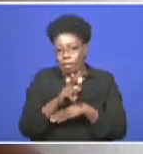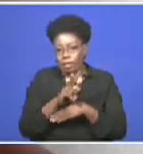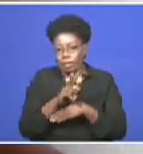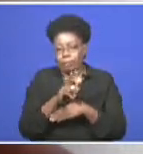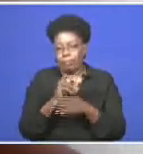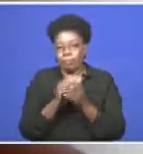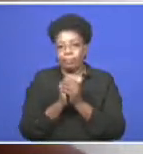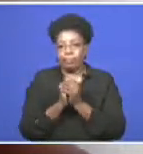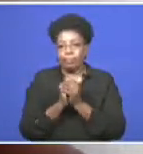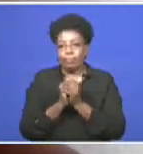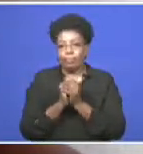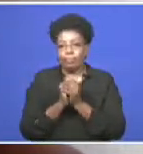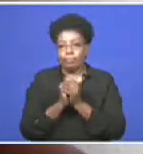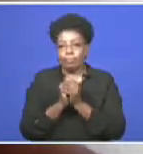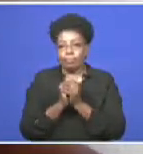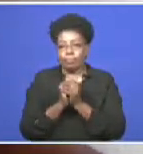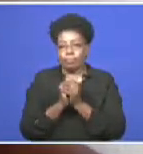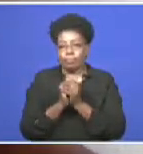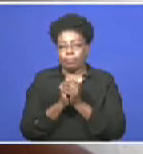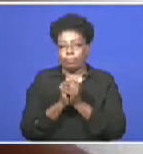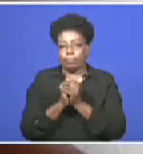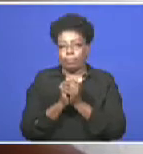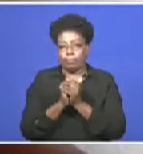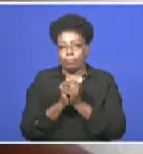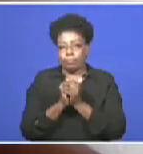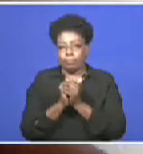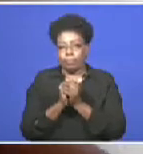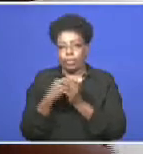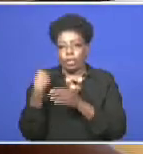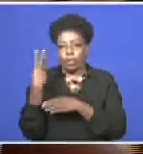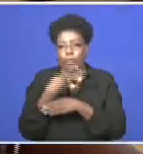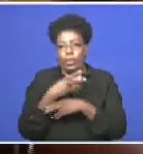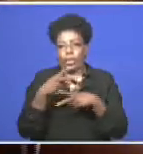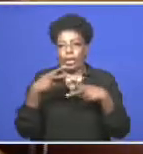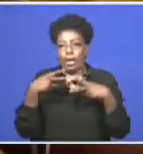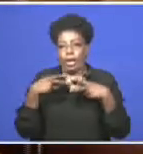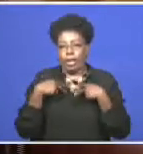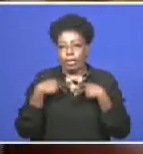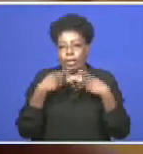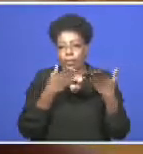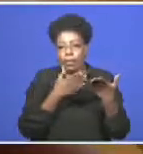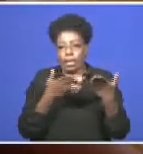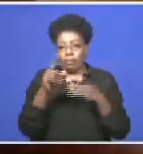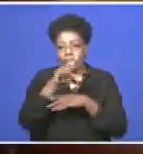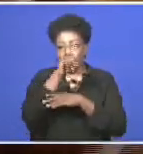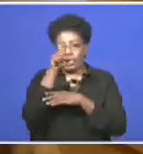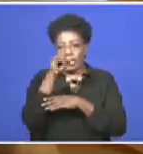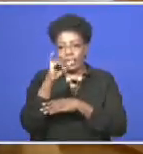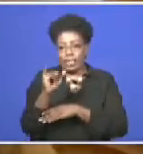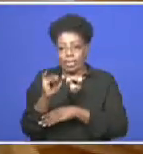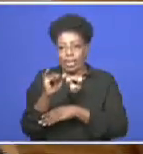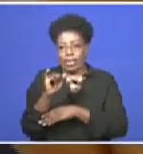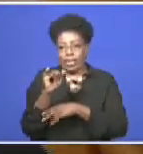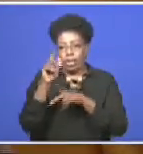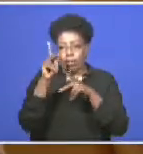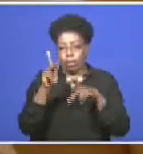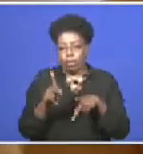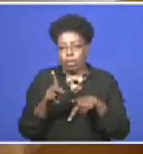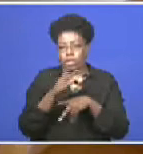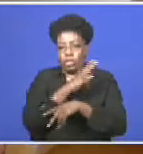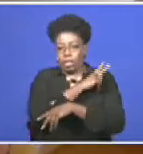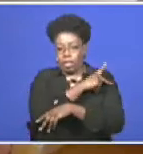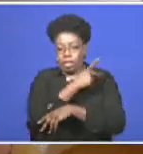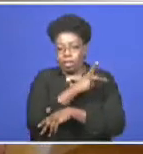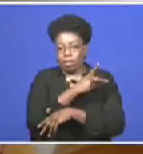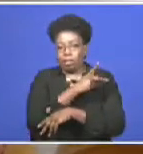HIV. We have modified the plan for testing patients, and we're going to start rolling